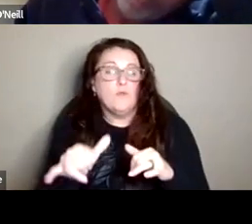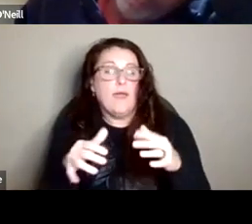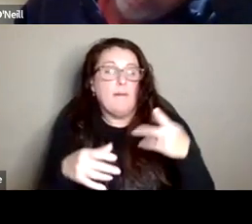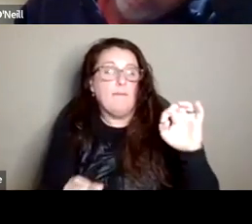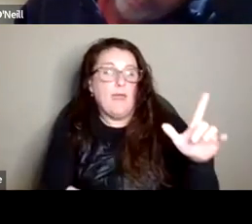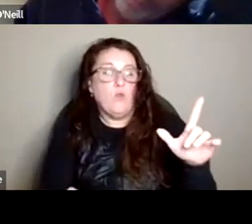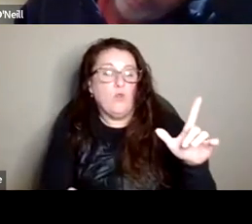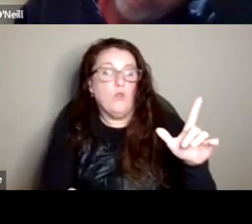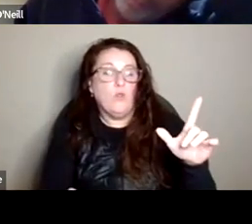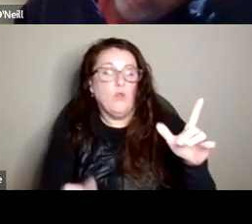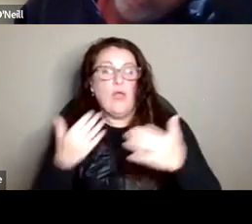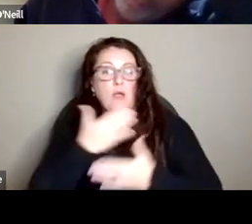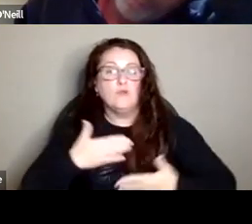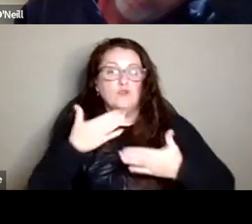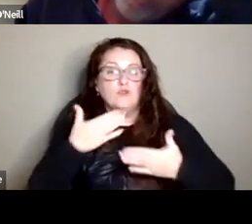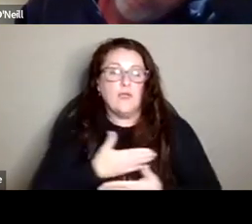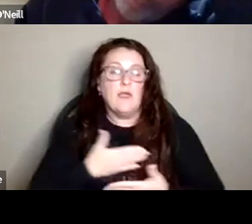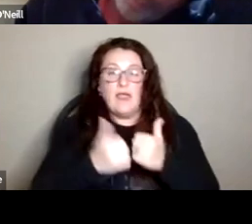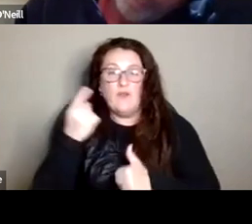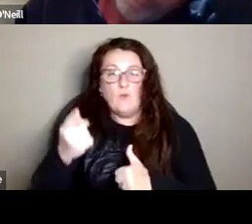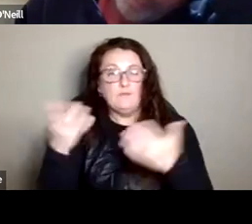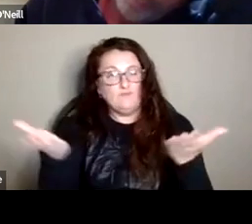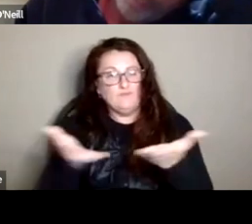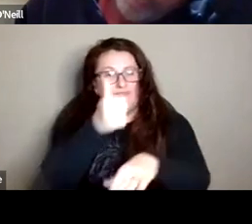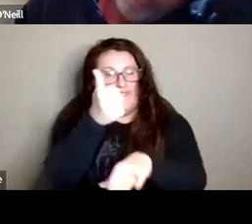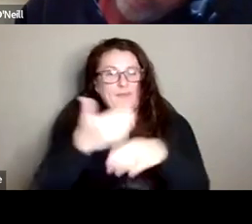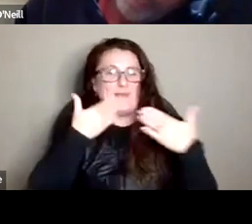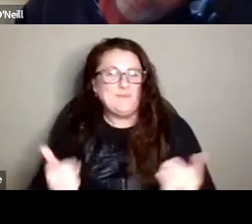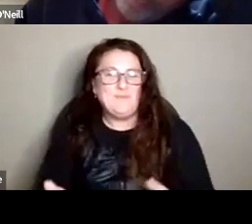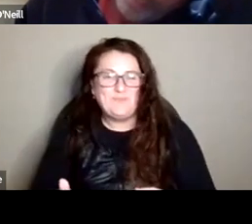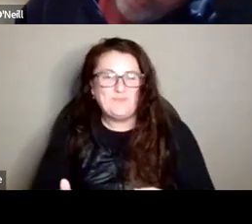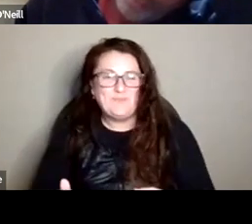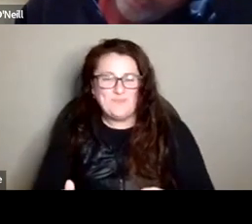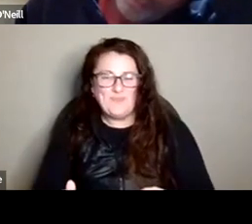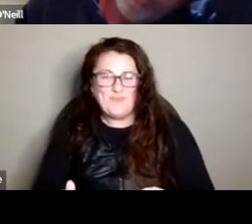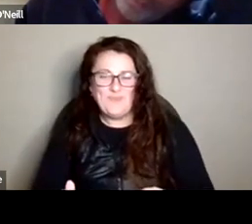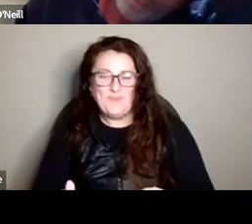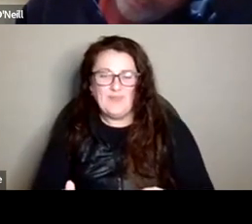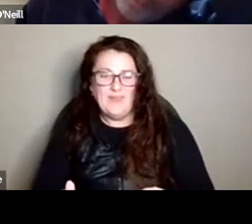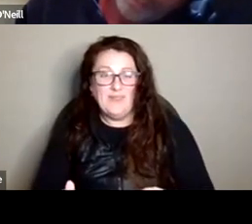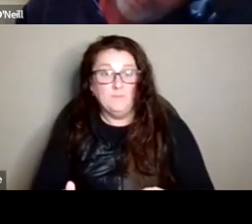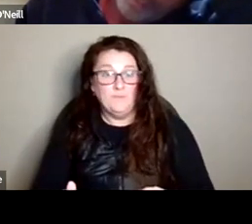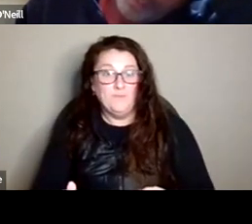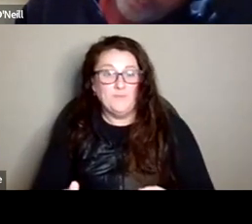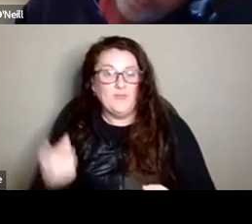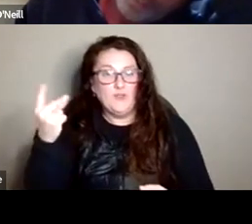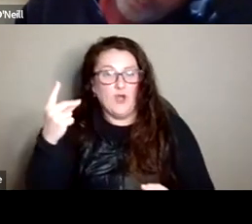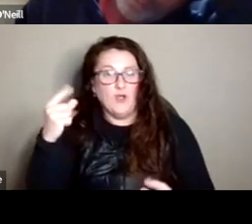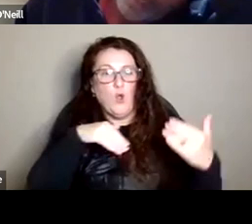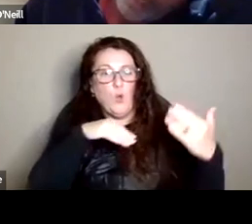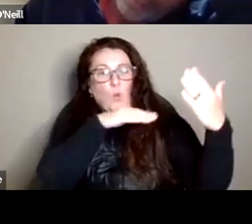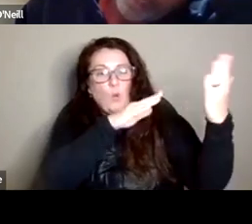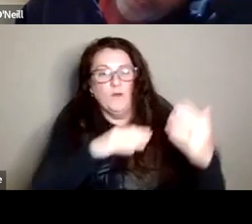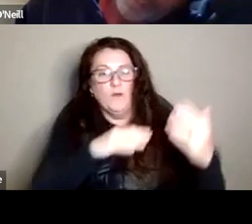panel, and I appreciate everyone for putting this together. Thank you. Thank you. Sorry